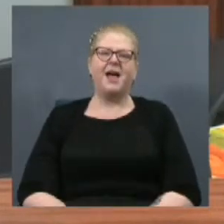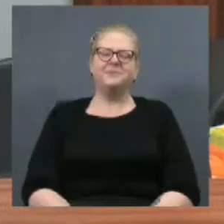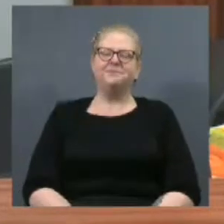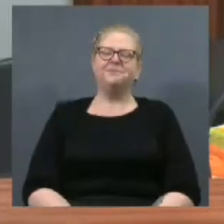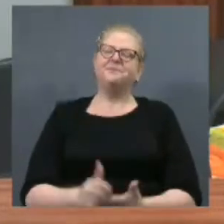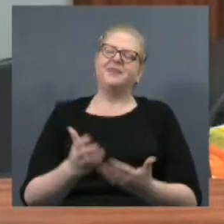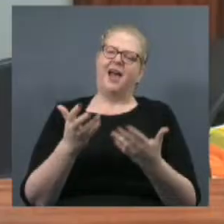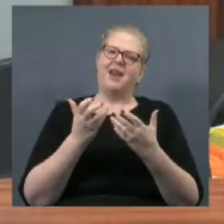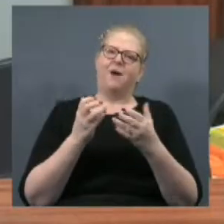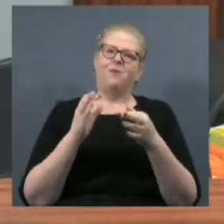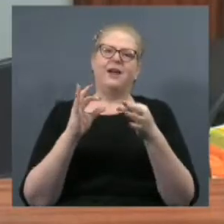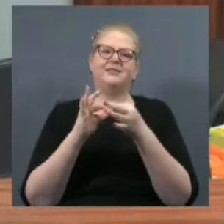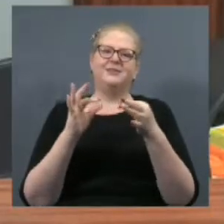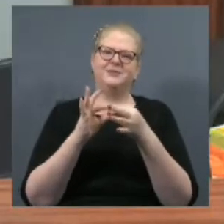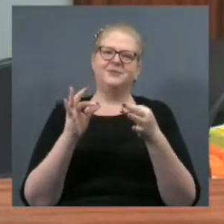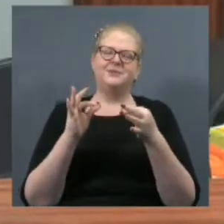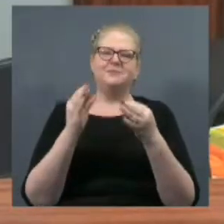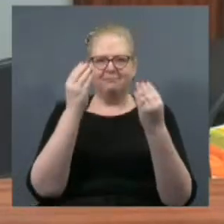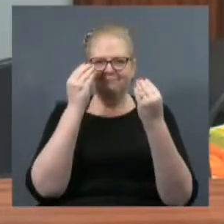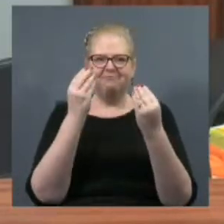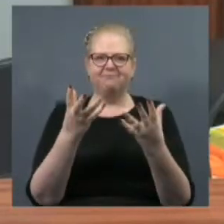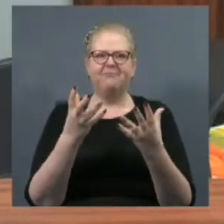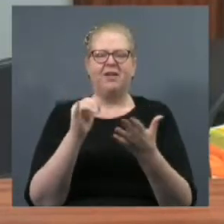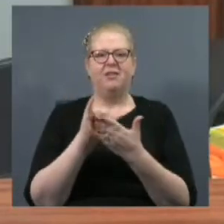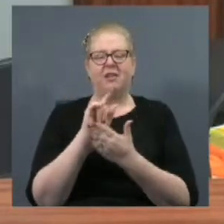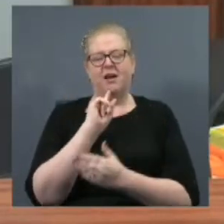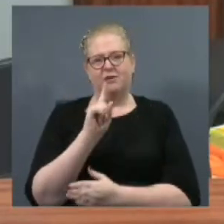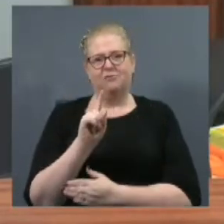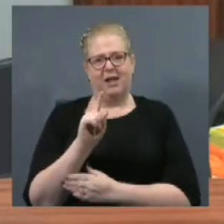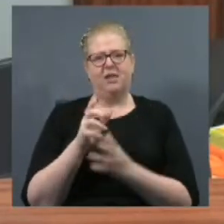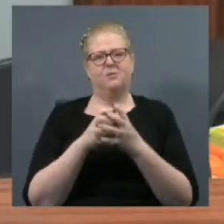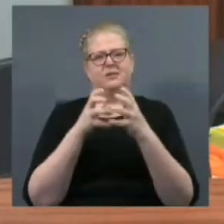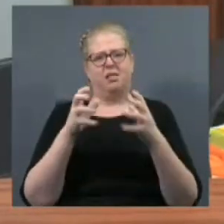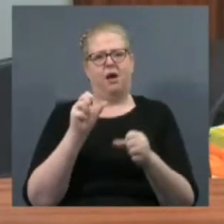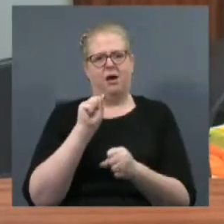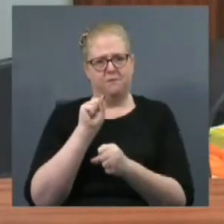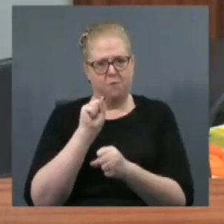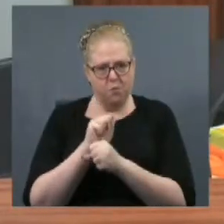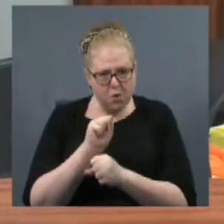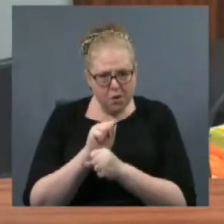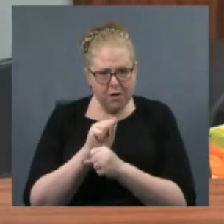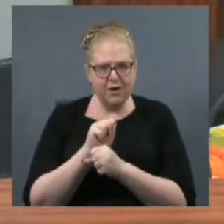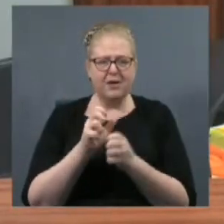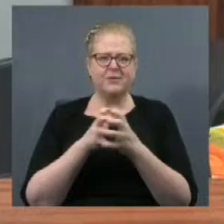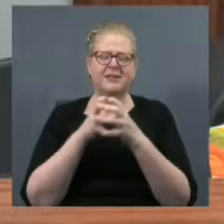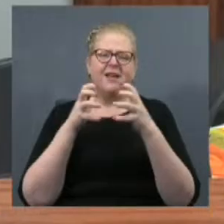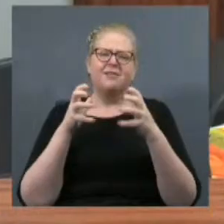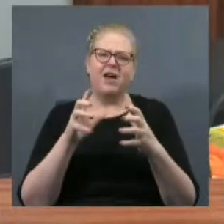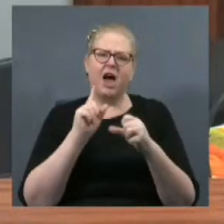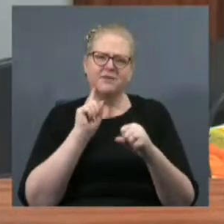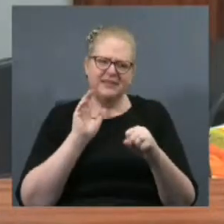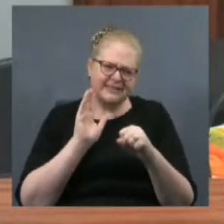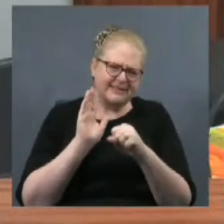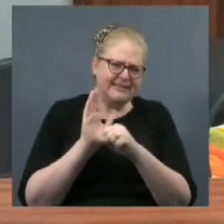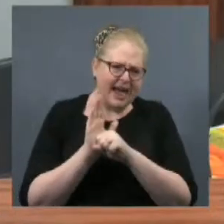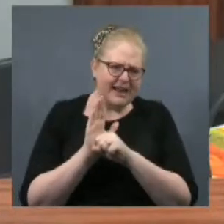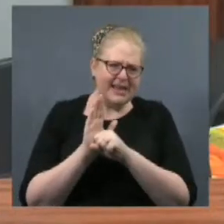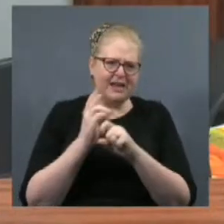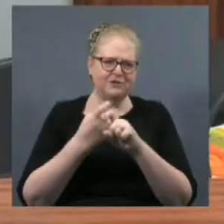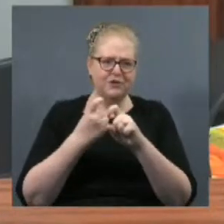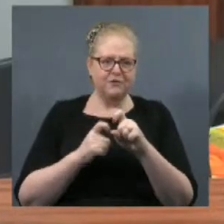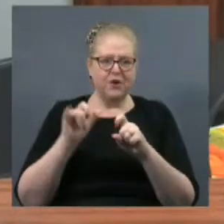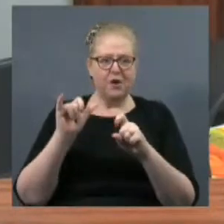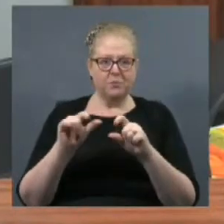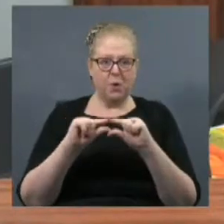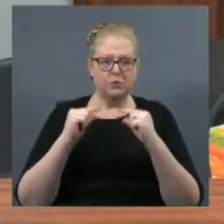to make sure everyone knows how much work and dedication you and the rest of the members of the Mac Park Group